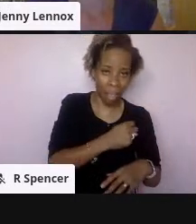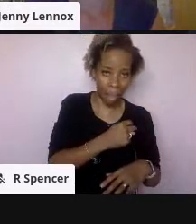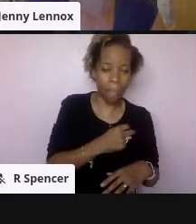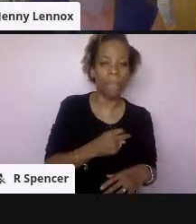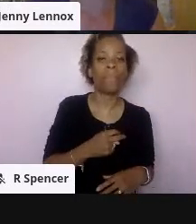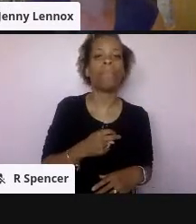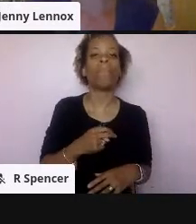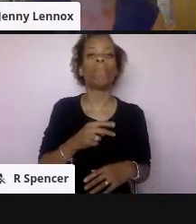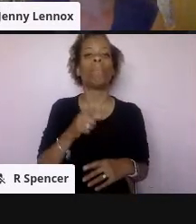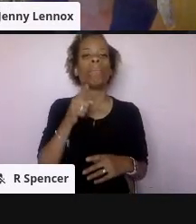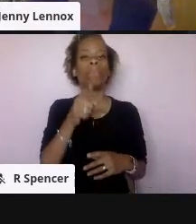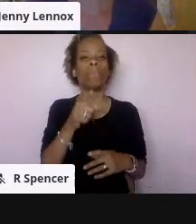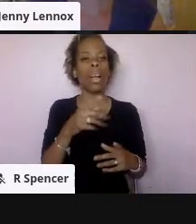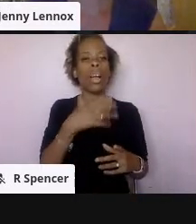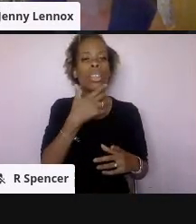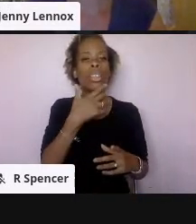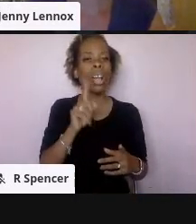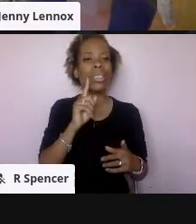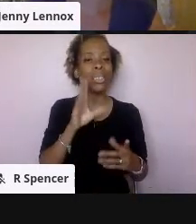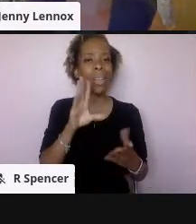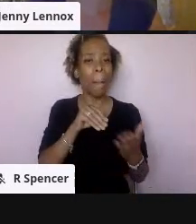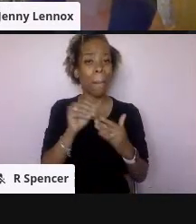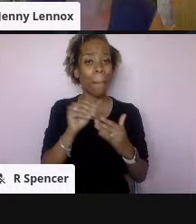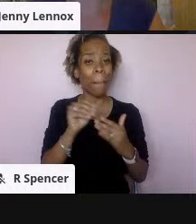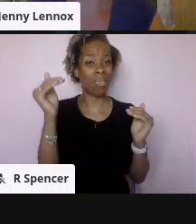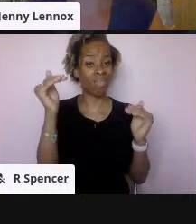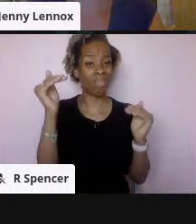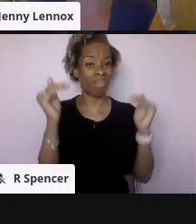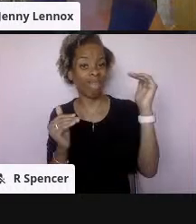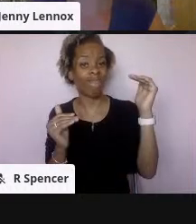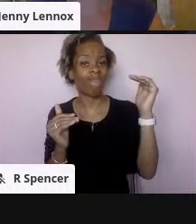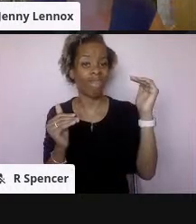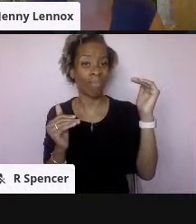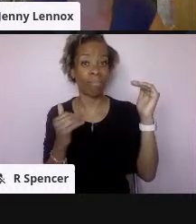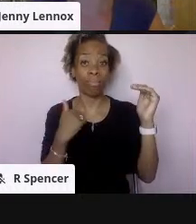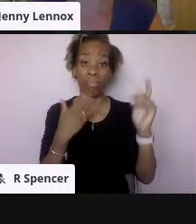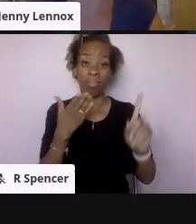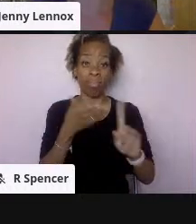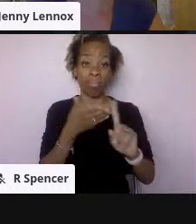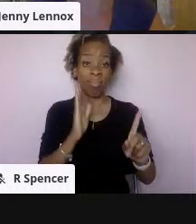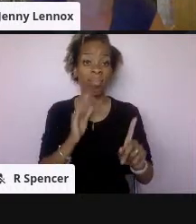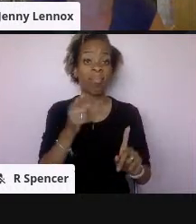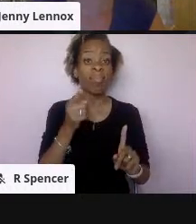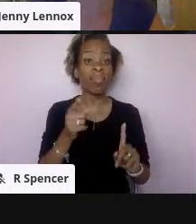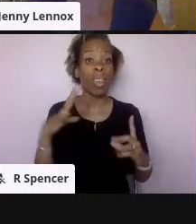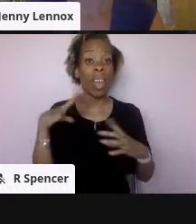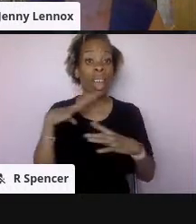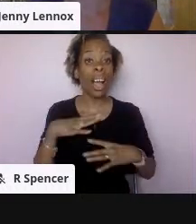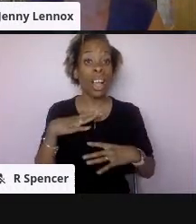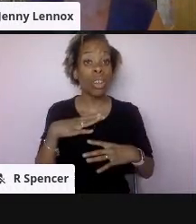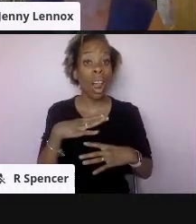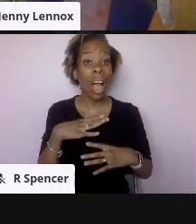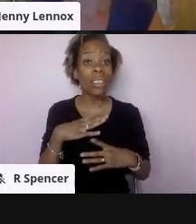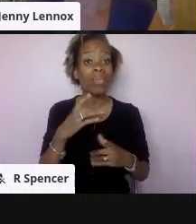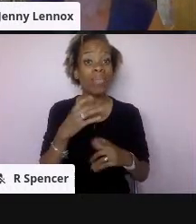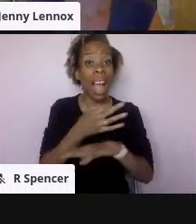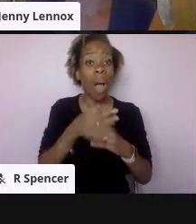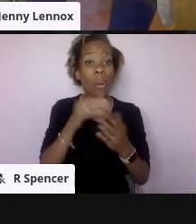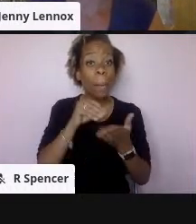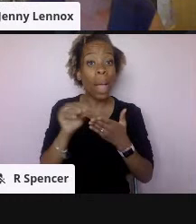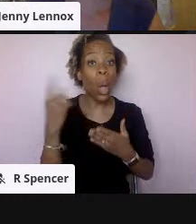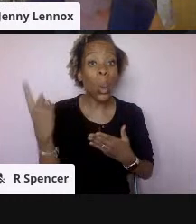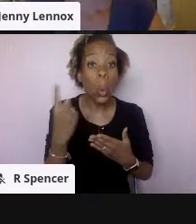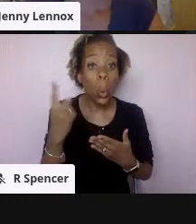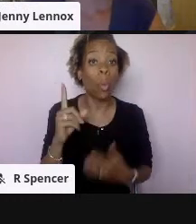And actually, obviously, what we can see from here is that those on casualised and hourly pay contracts are much more likely to be women, and obviously they're worse